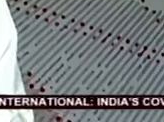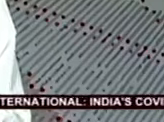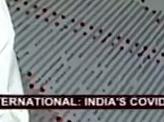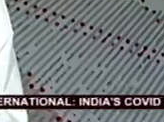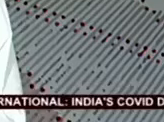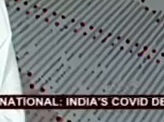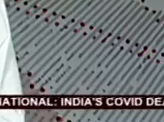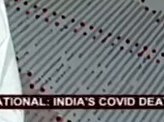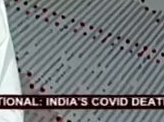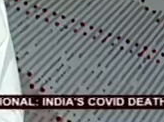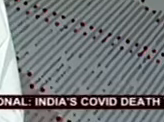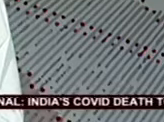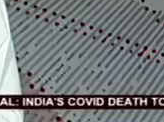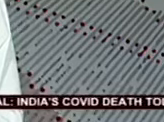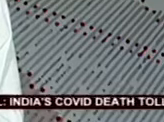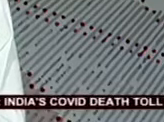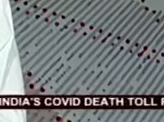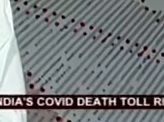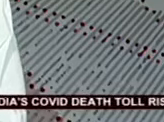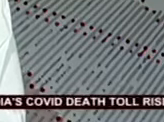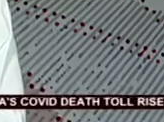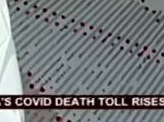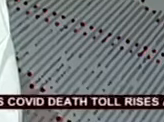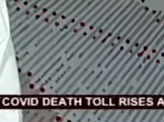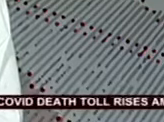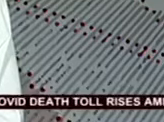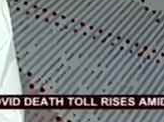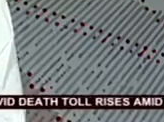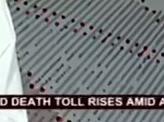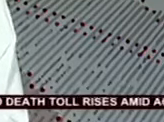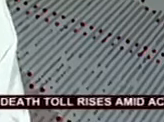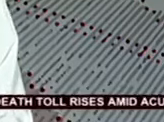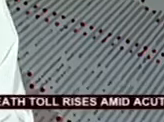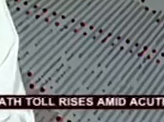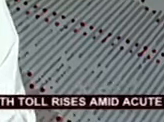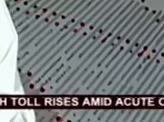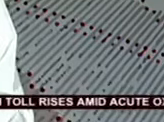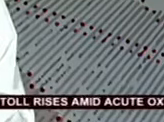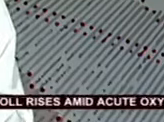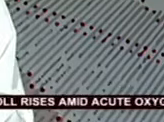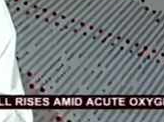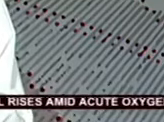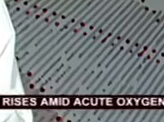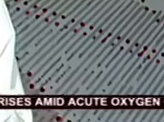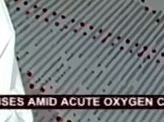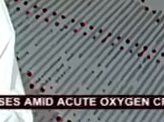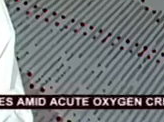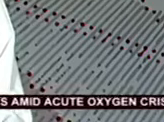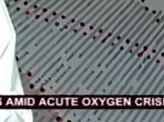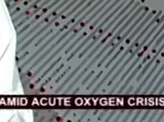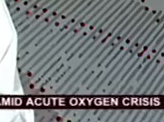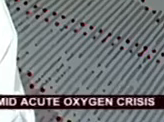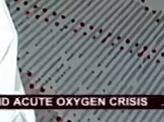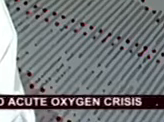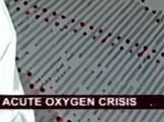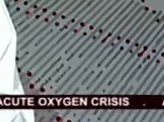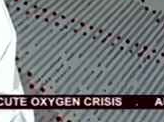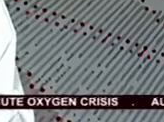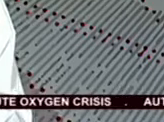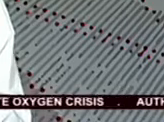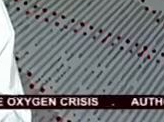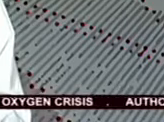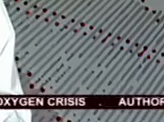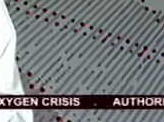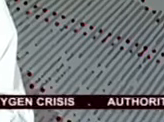kibarol maruful di nga Minnesota le ñin tembe na GRTS ajaratu mama jey la ya marokan kibarol la karola ke cen su